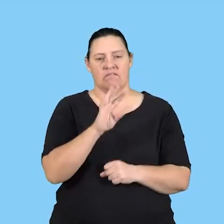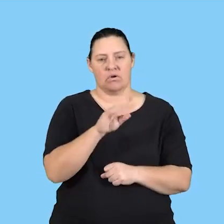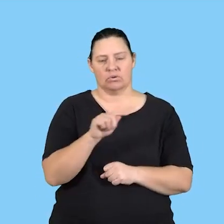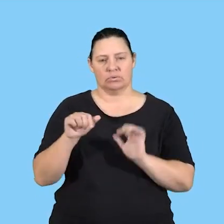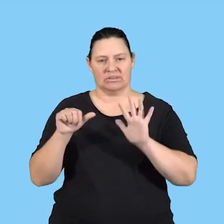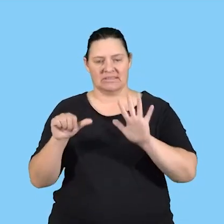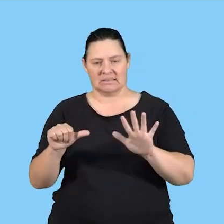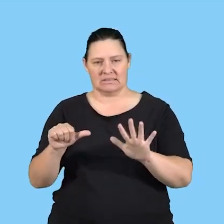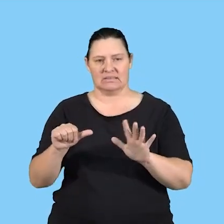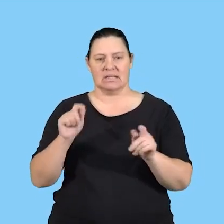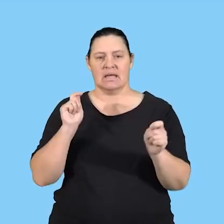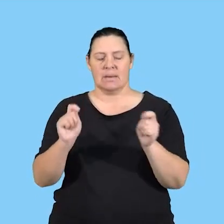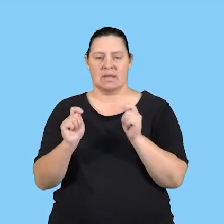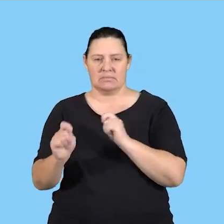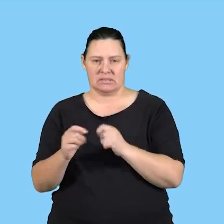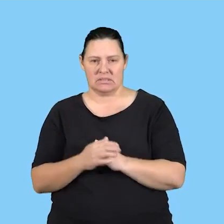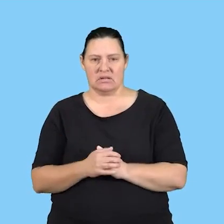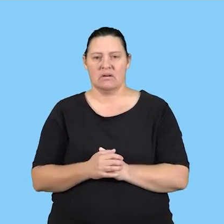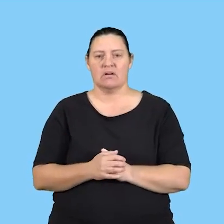6 amendments of the